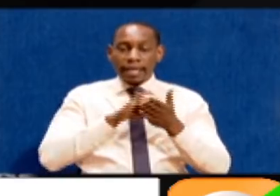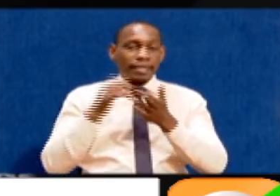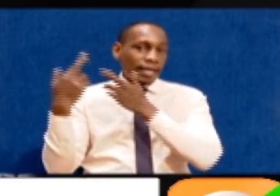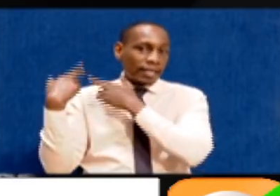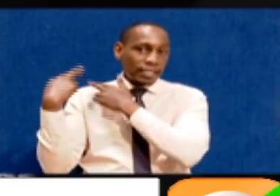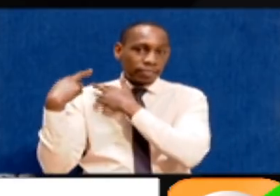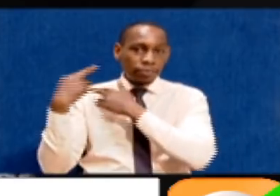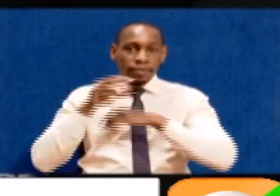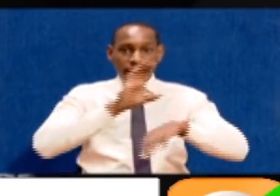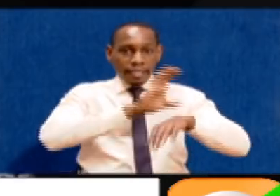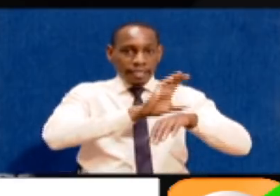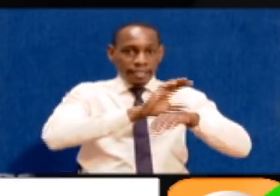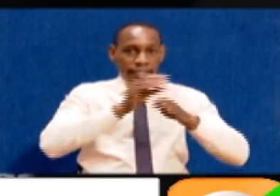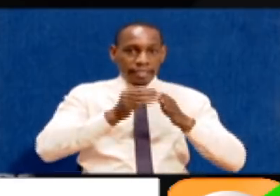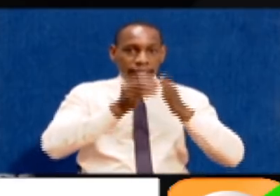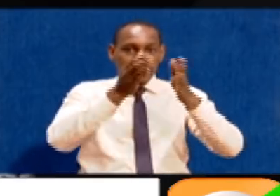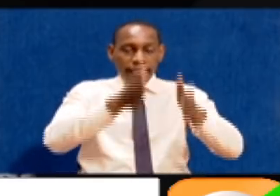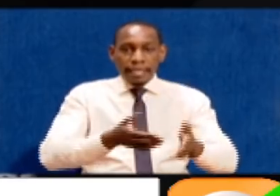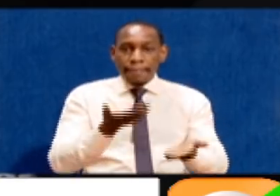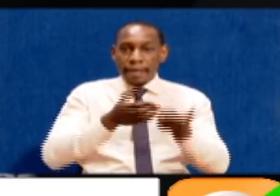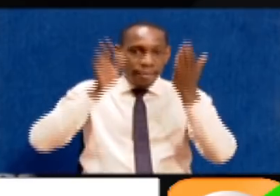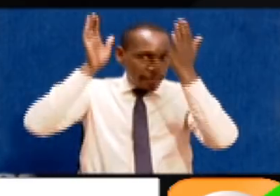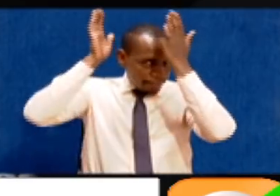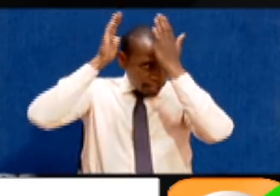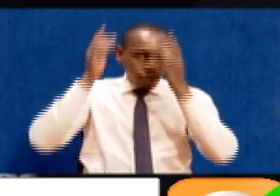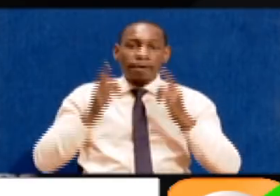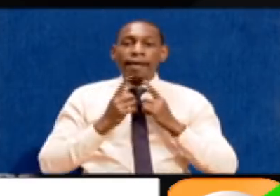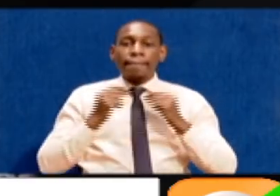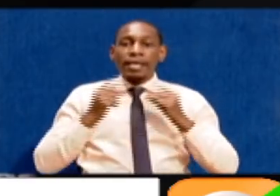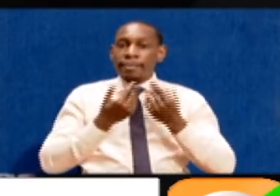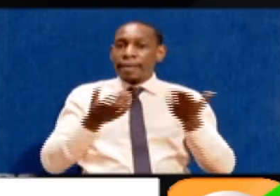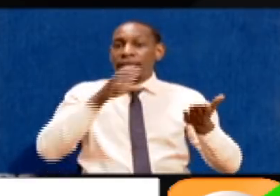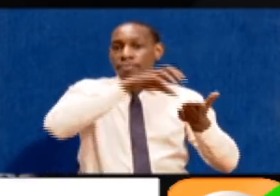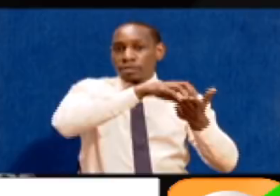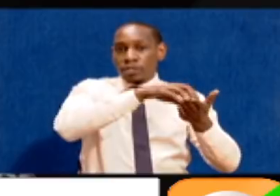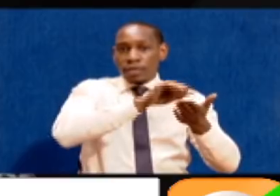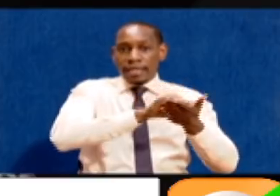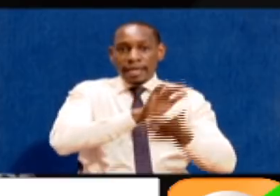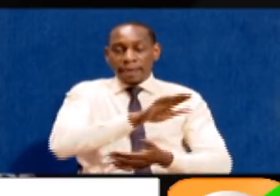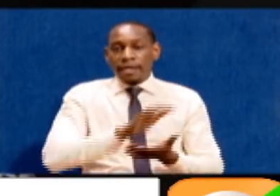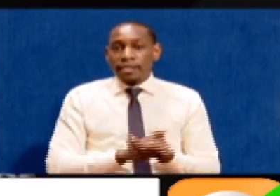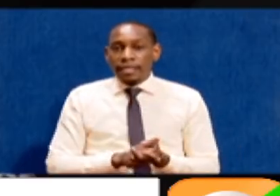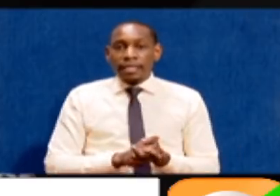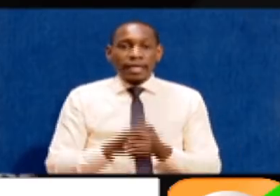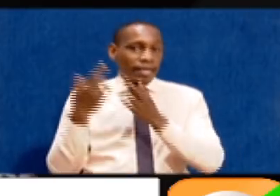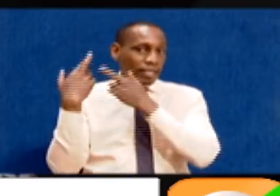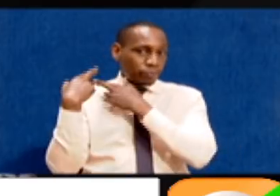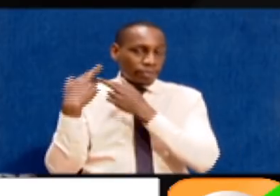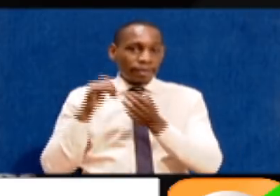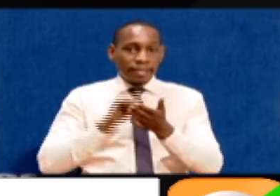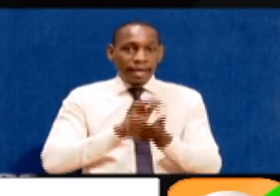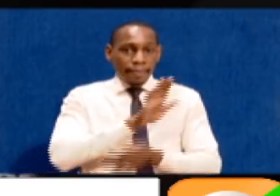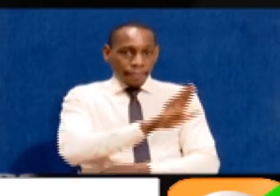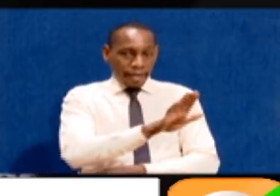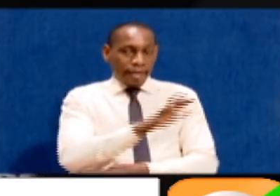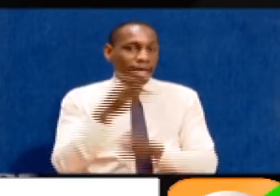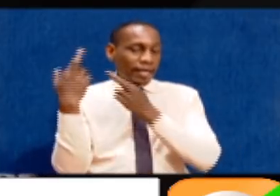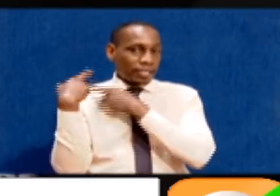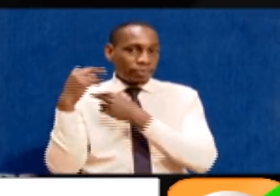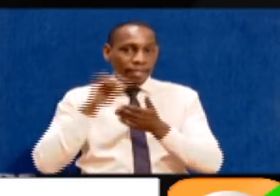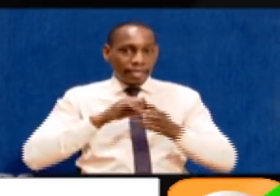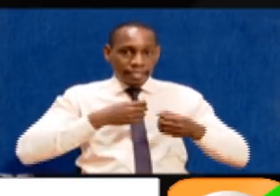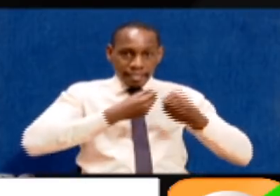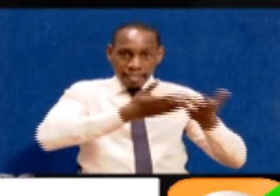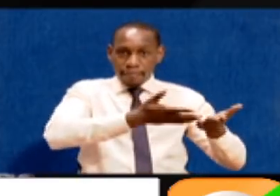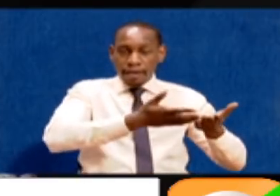hand of the church leader, whether you're a bishop, pastor, whoever you are in charge of that. It is your mandate that has